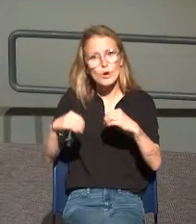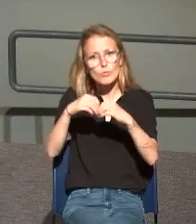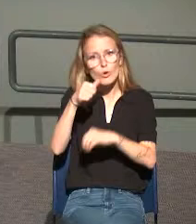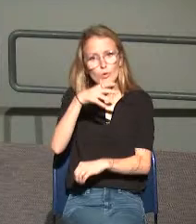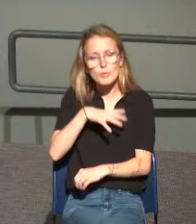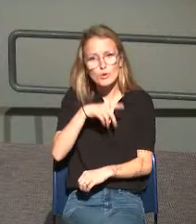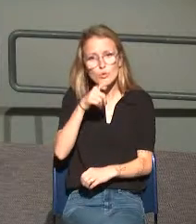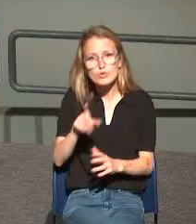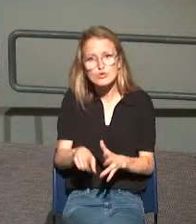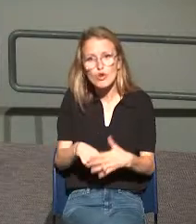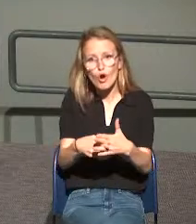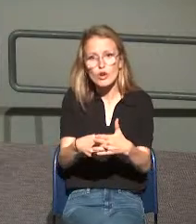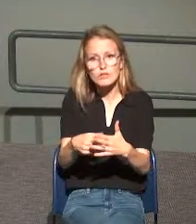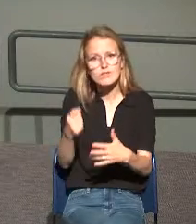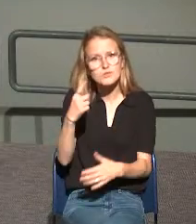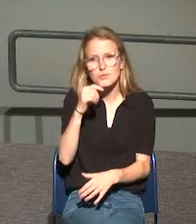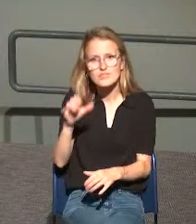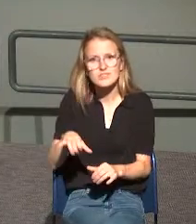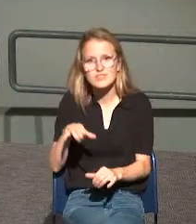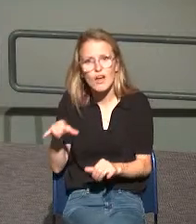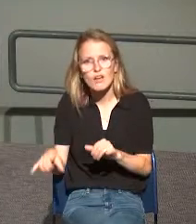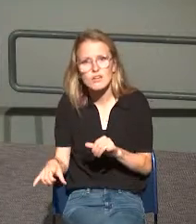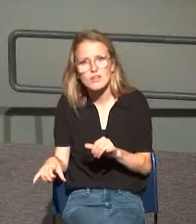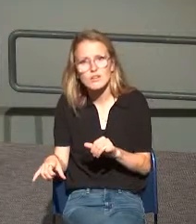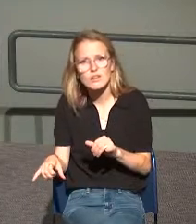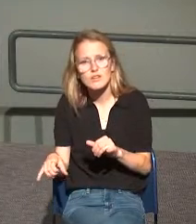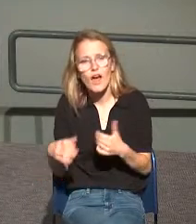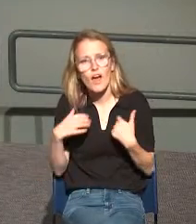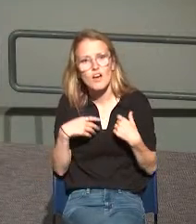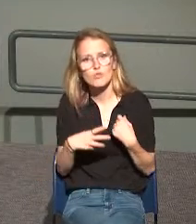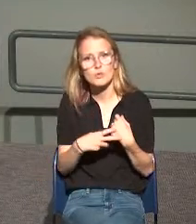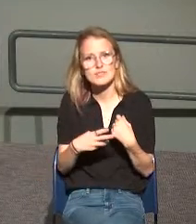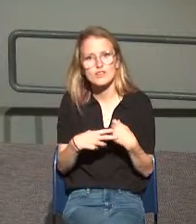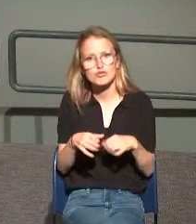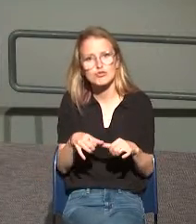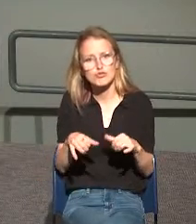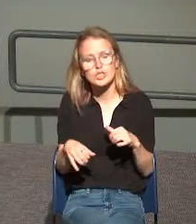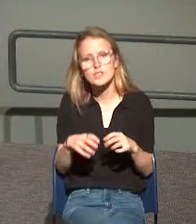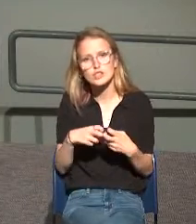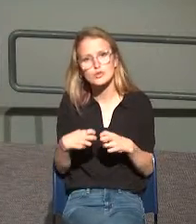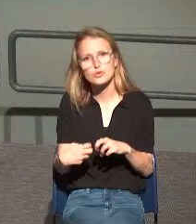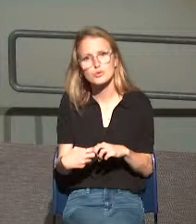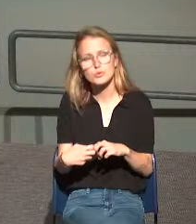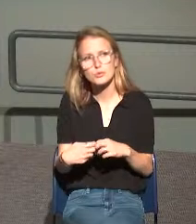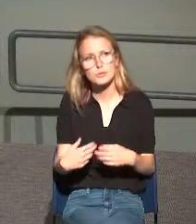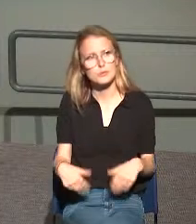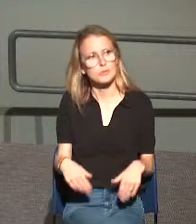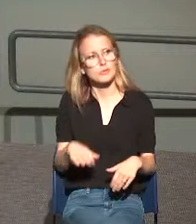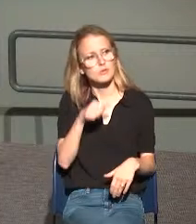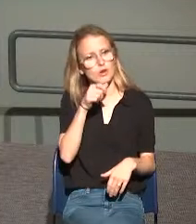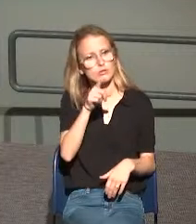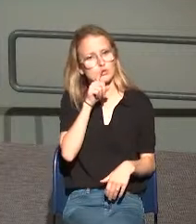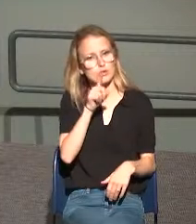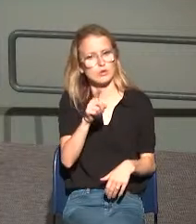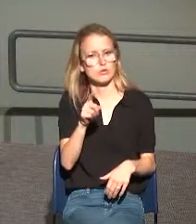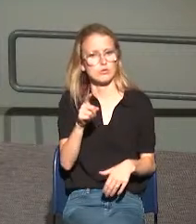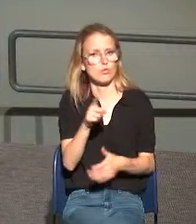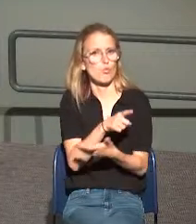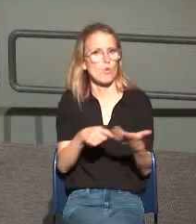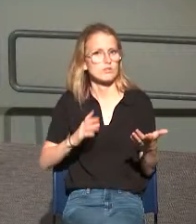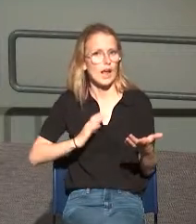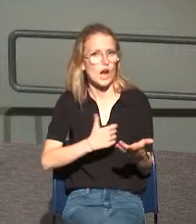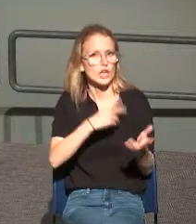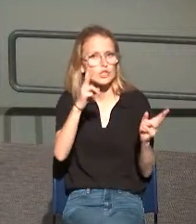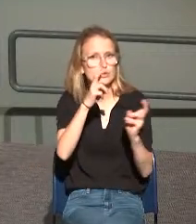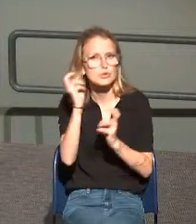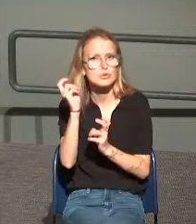start, but they don't stay. They have a huge retention problem, and they're not entirely sure what the issue is, with